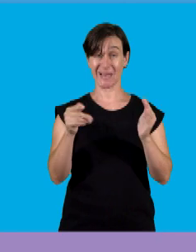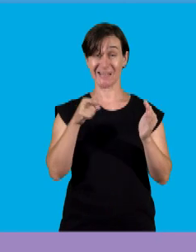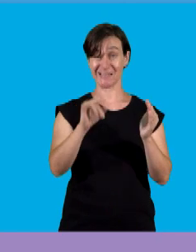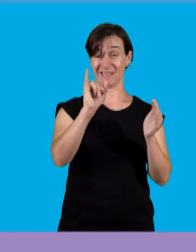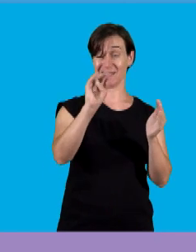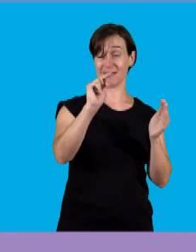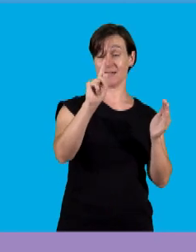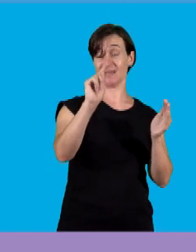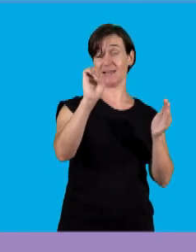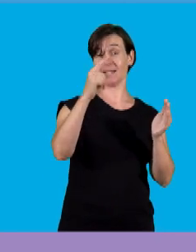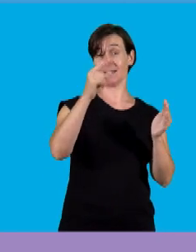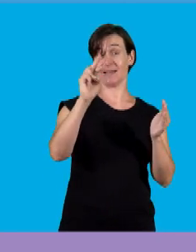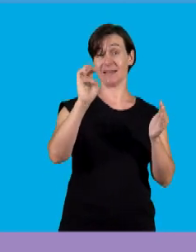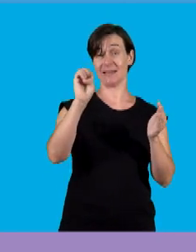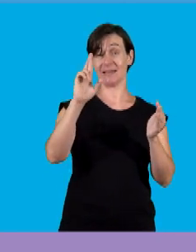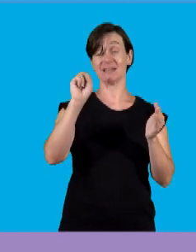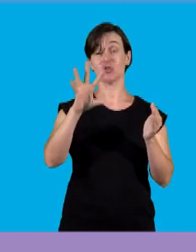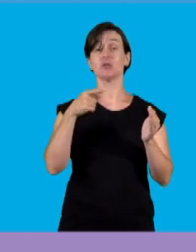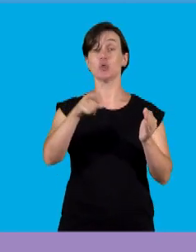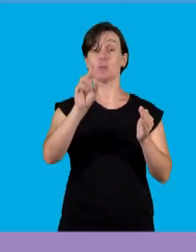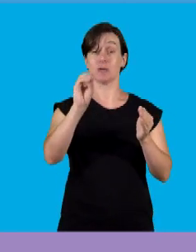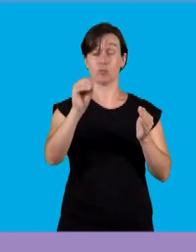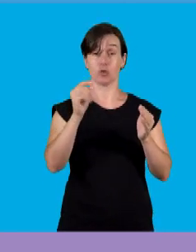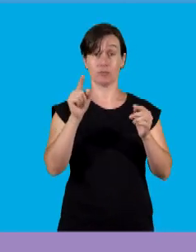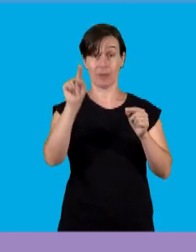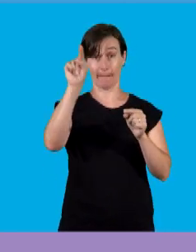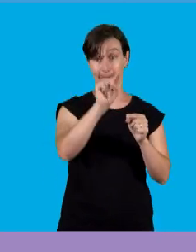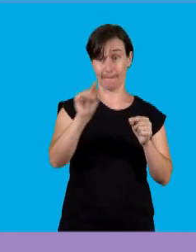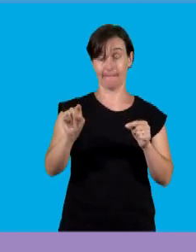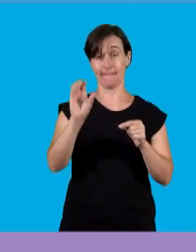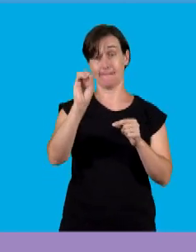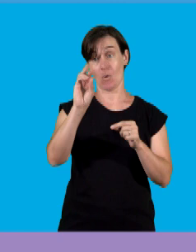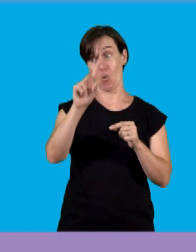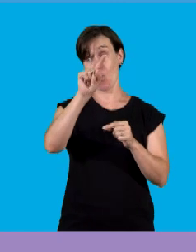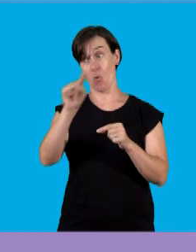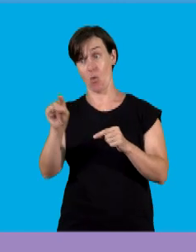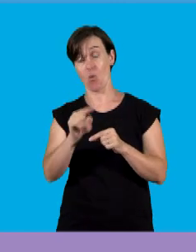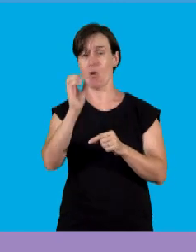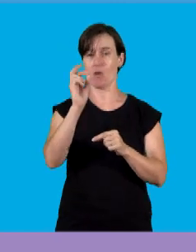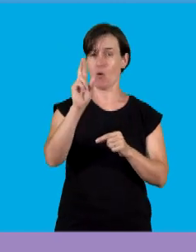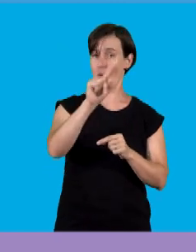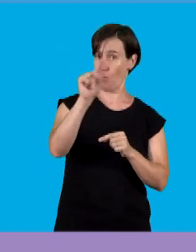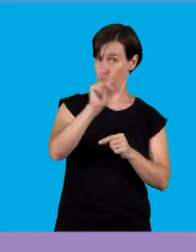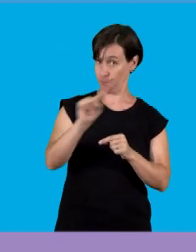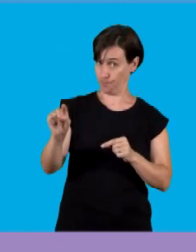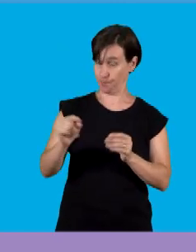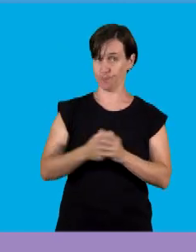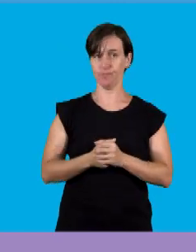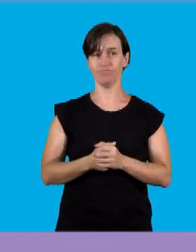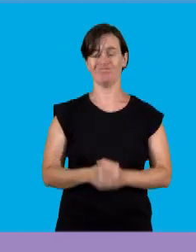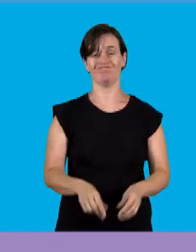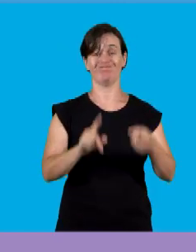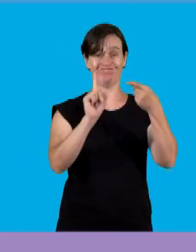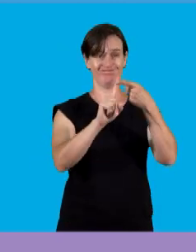by filling in the inequalities or an equal. So let's look at the first one there. It has